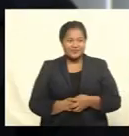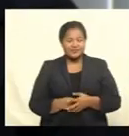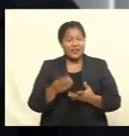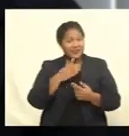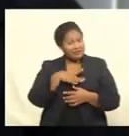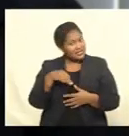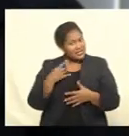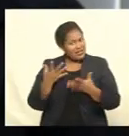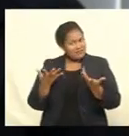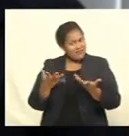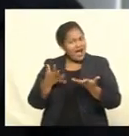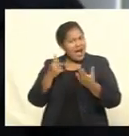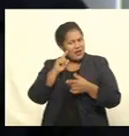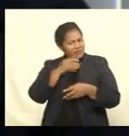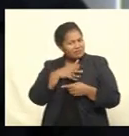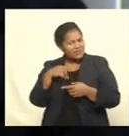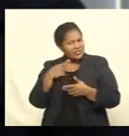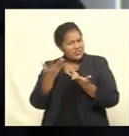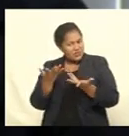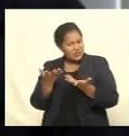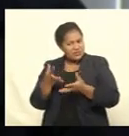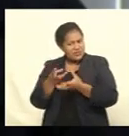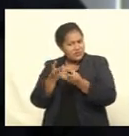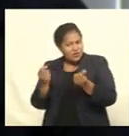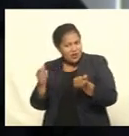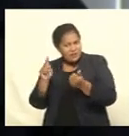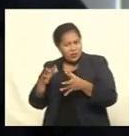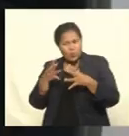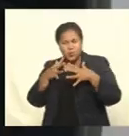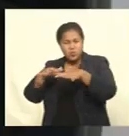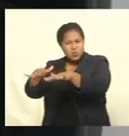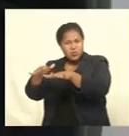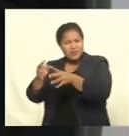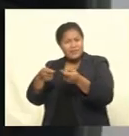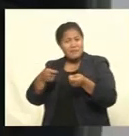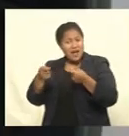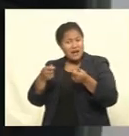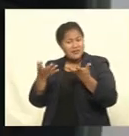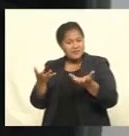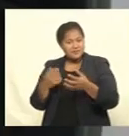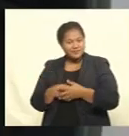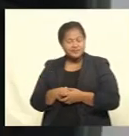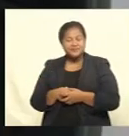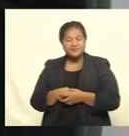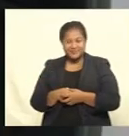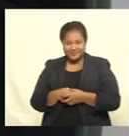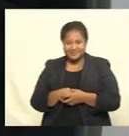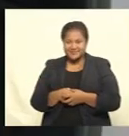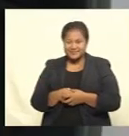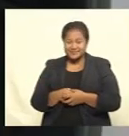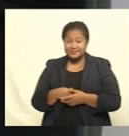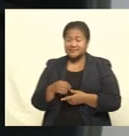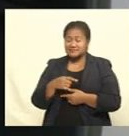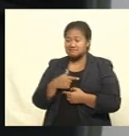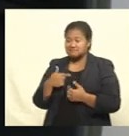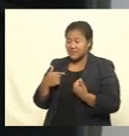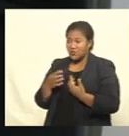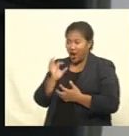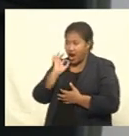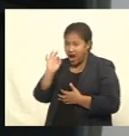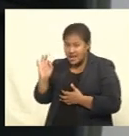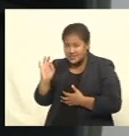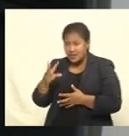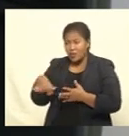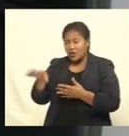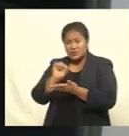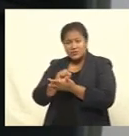Minister, how will the ministry address overcrowding at the main markets? We are asking the